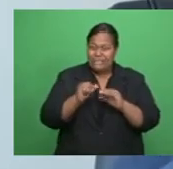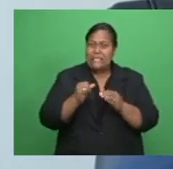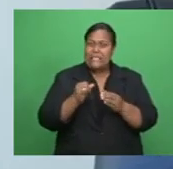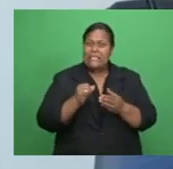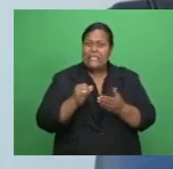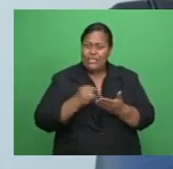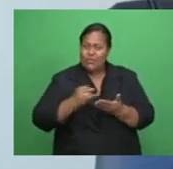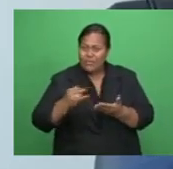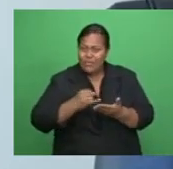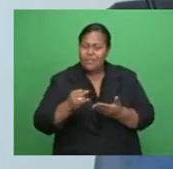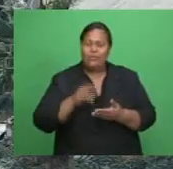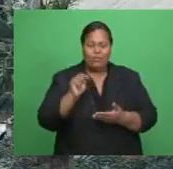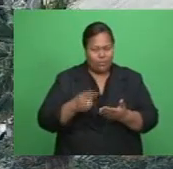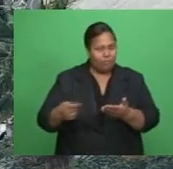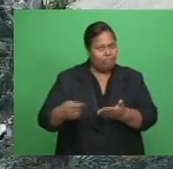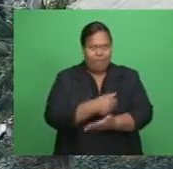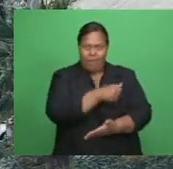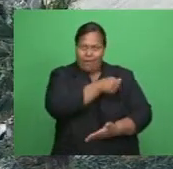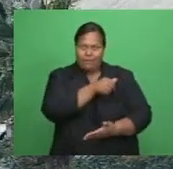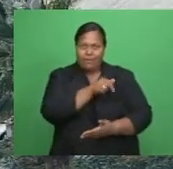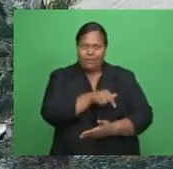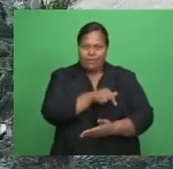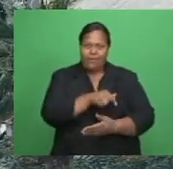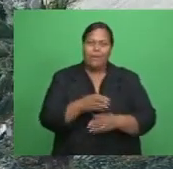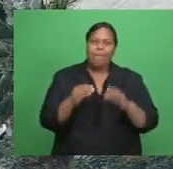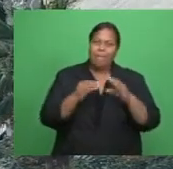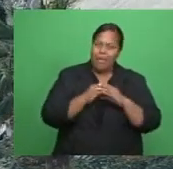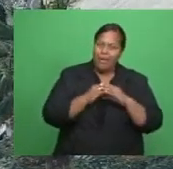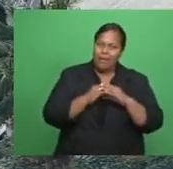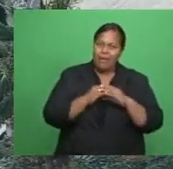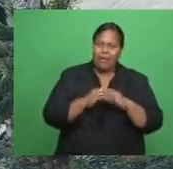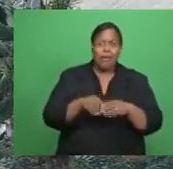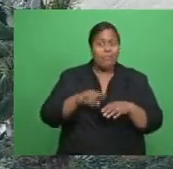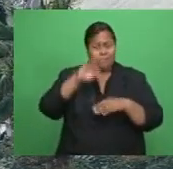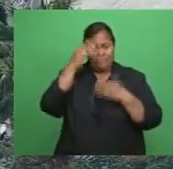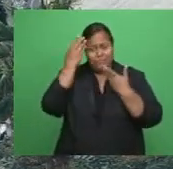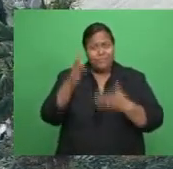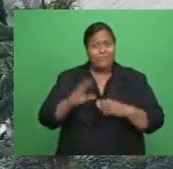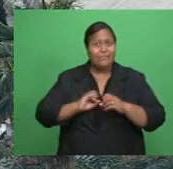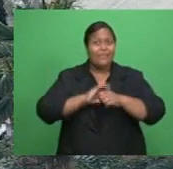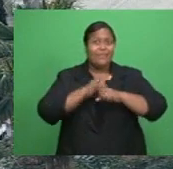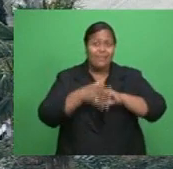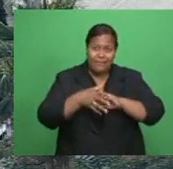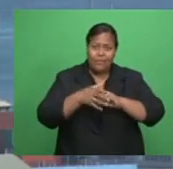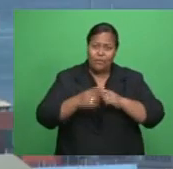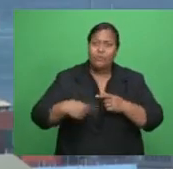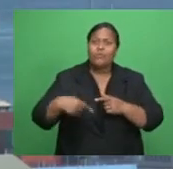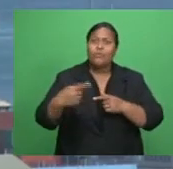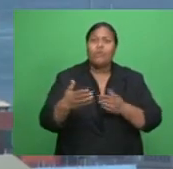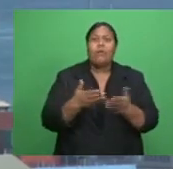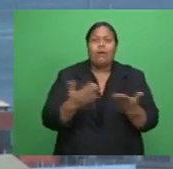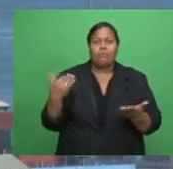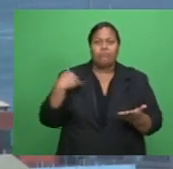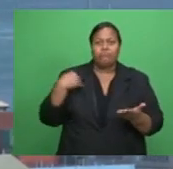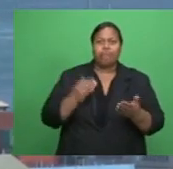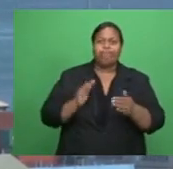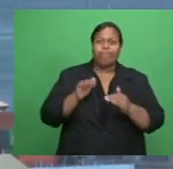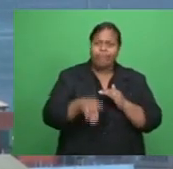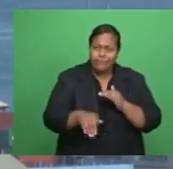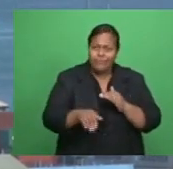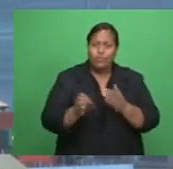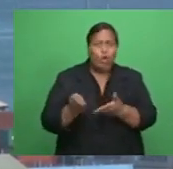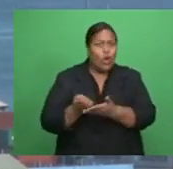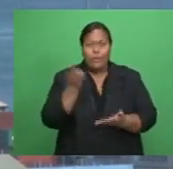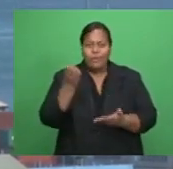back the principal amount as well. Without knowing for certain how long COVID-19 will continue to affect our economy, Minam says it is crucial for